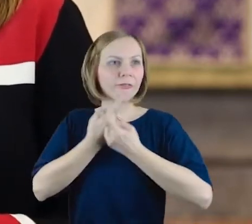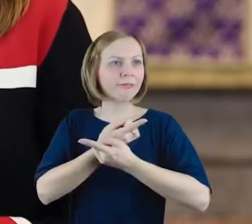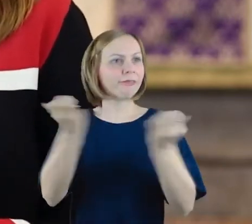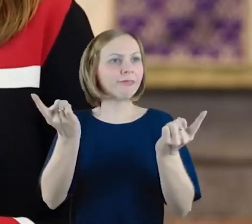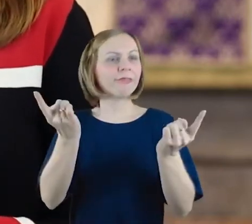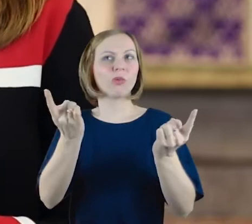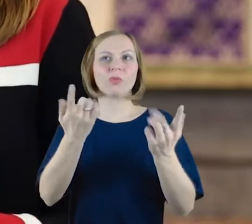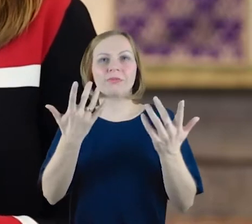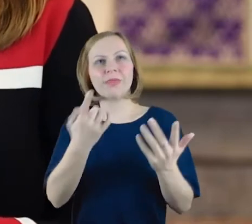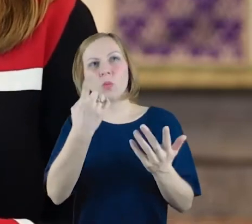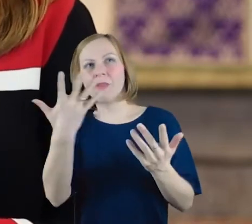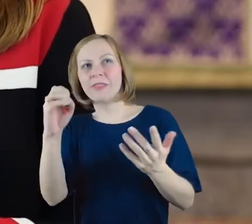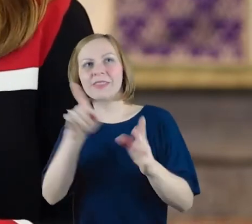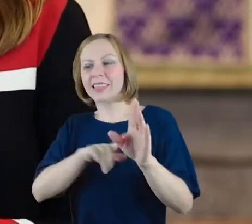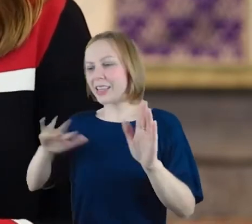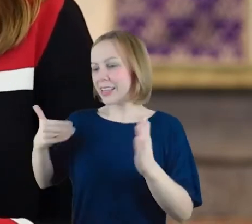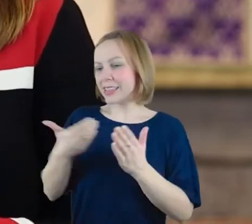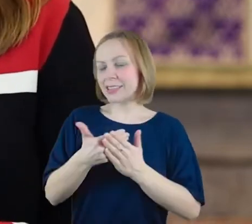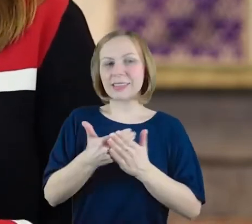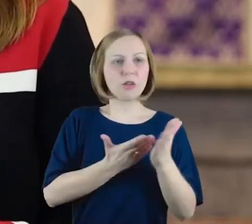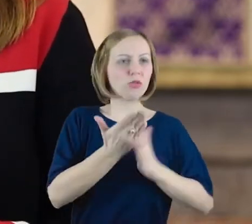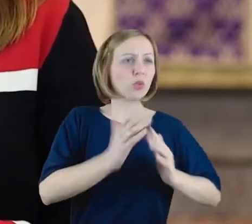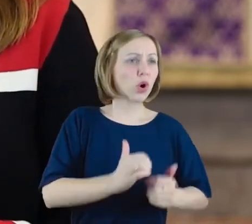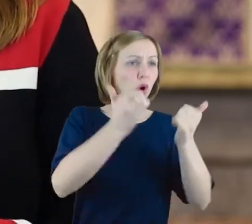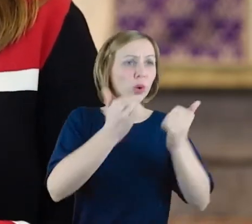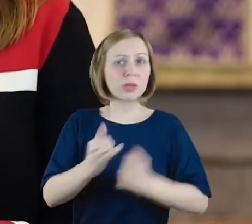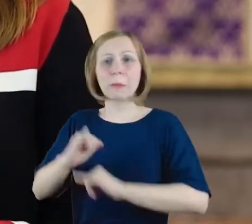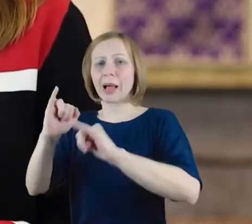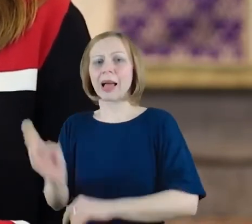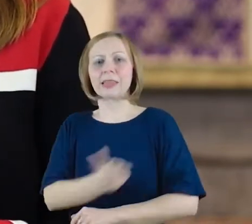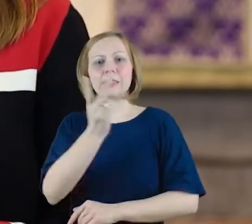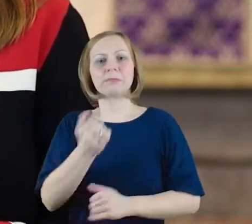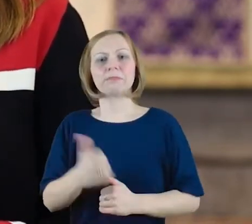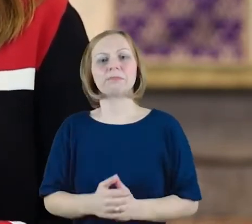for the last 150 years and more. Welcome.